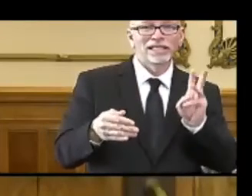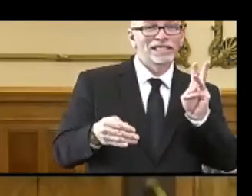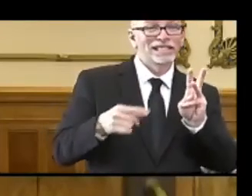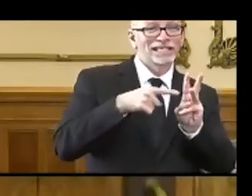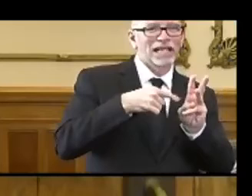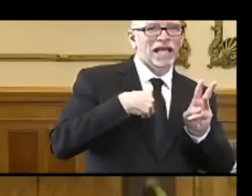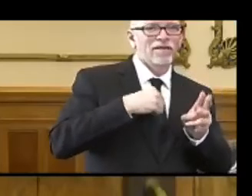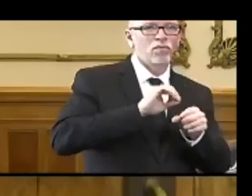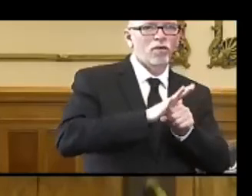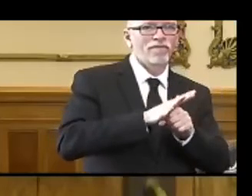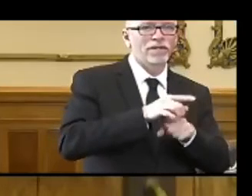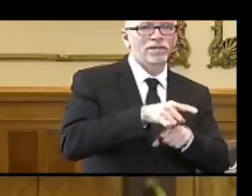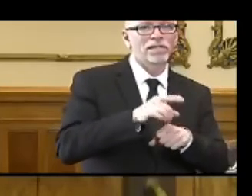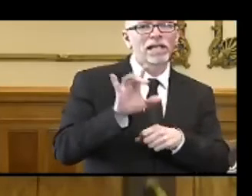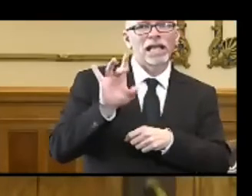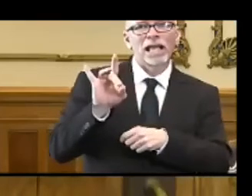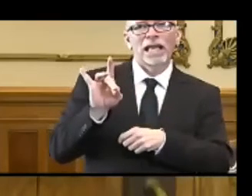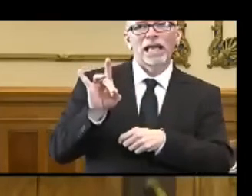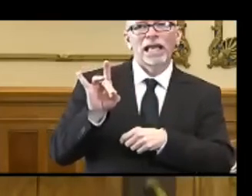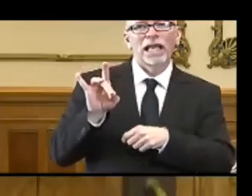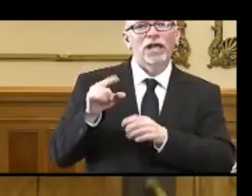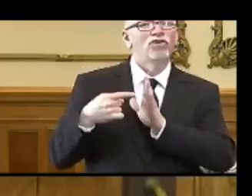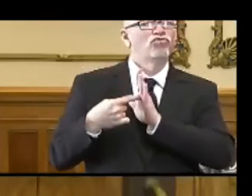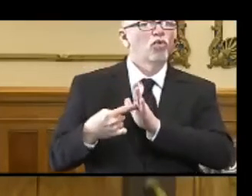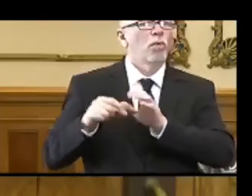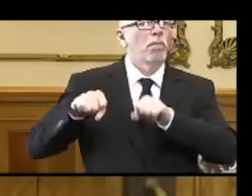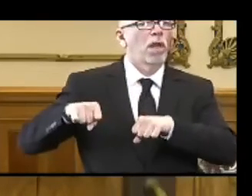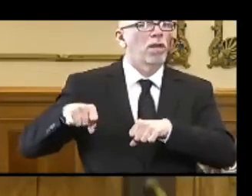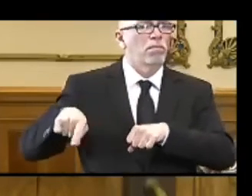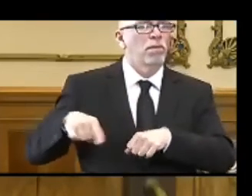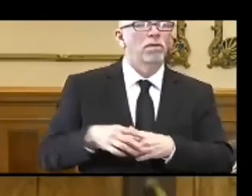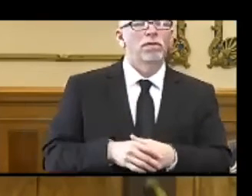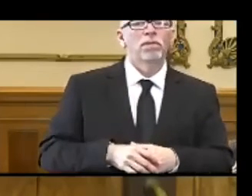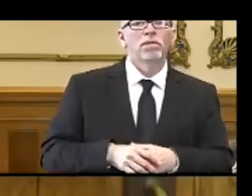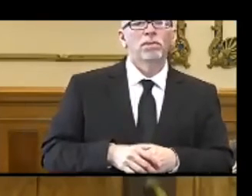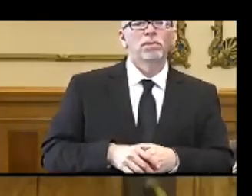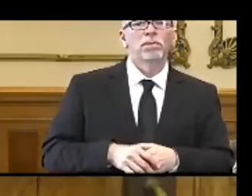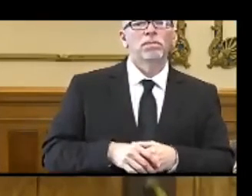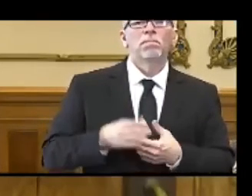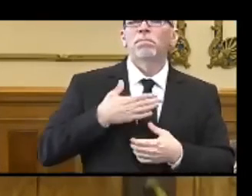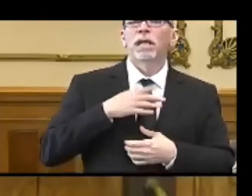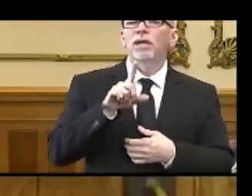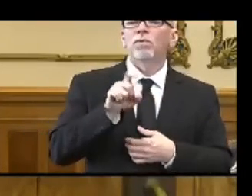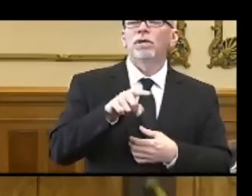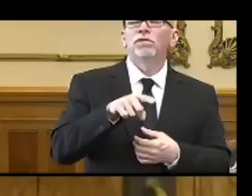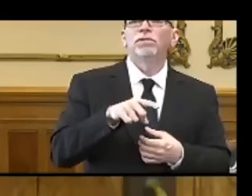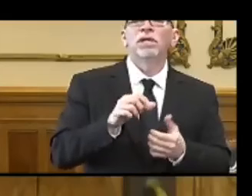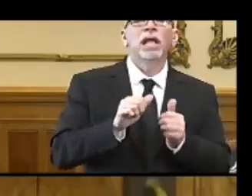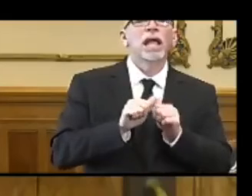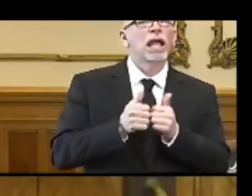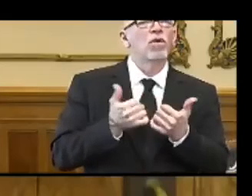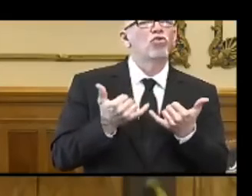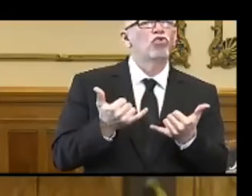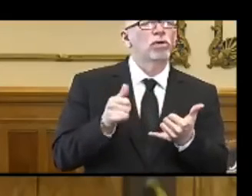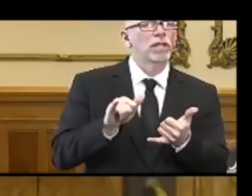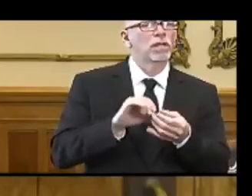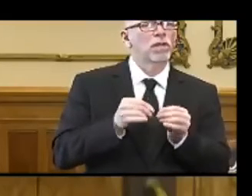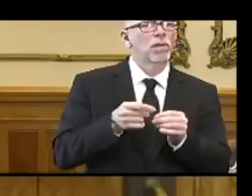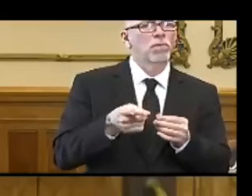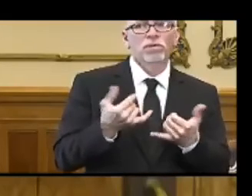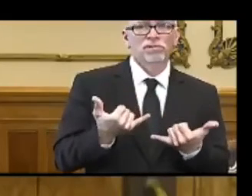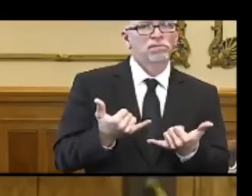had COVID-19 and 8 who showed symptoms. My questions are, how current are those